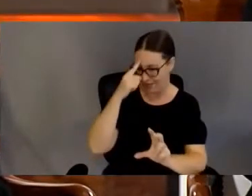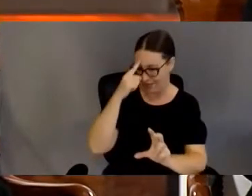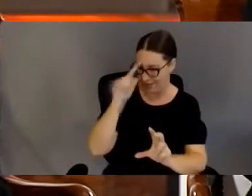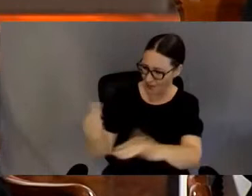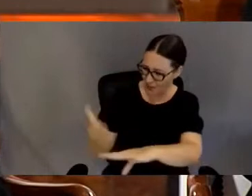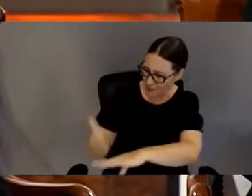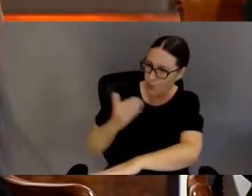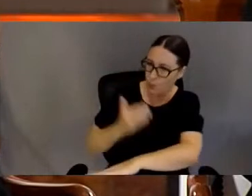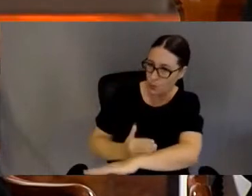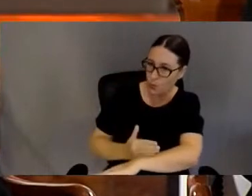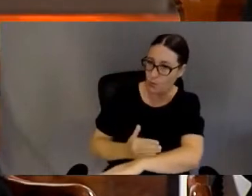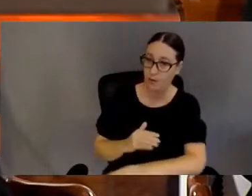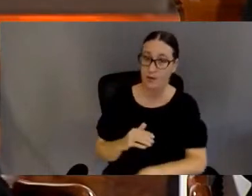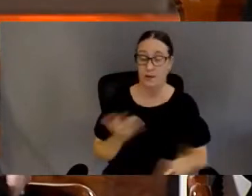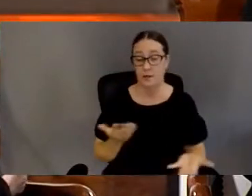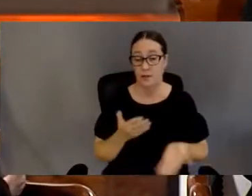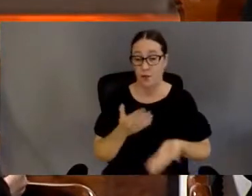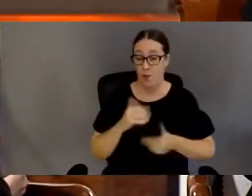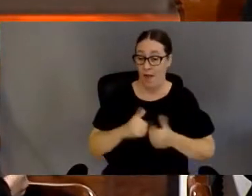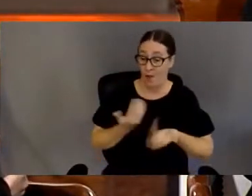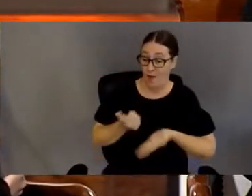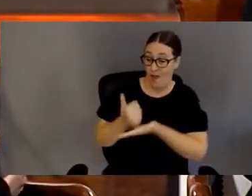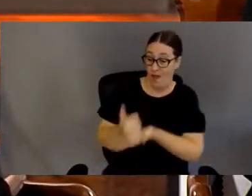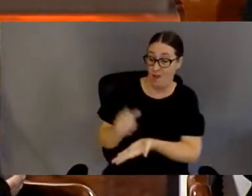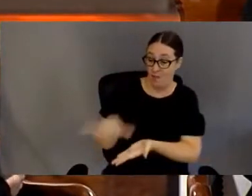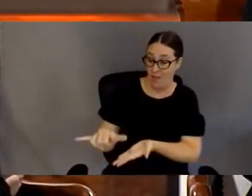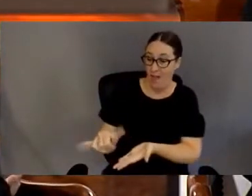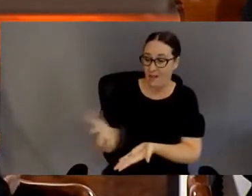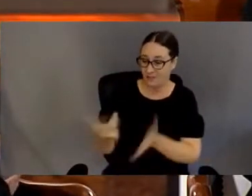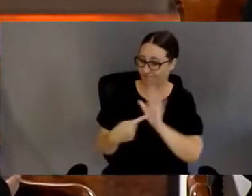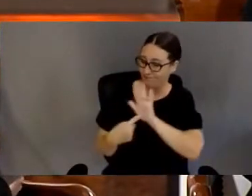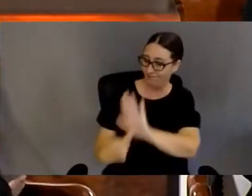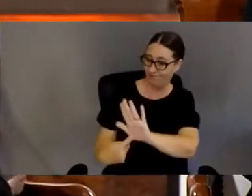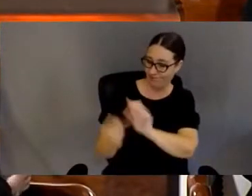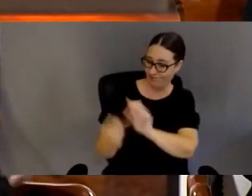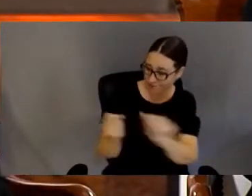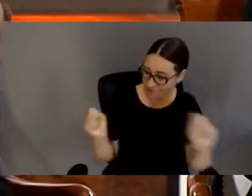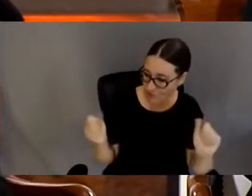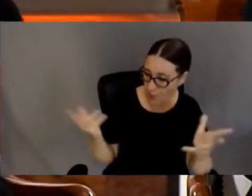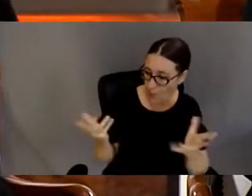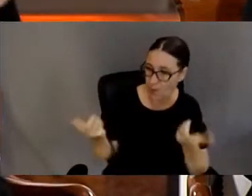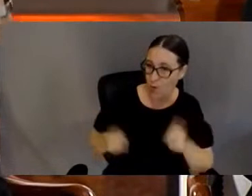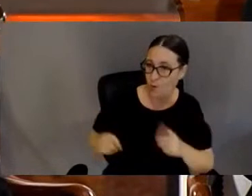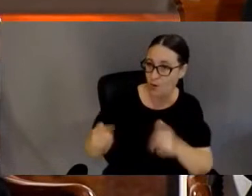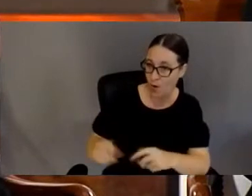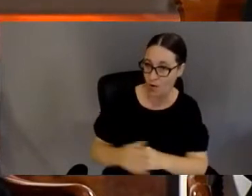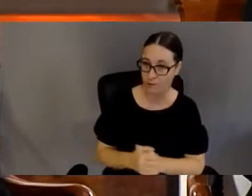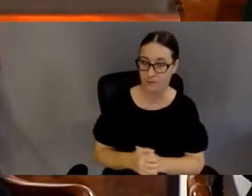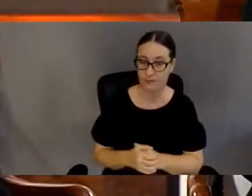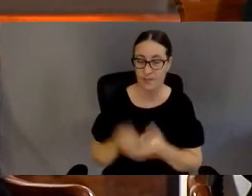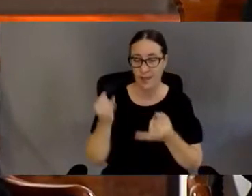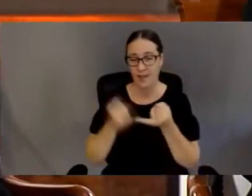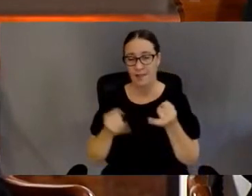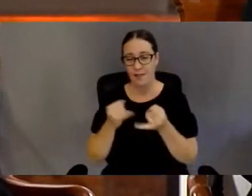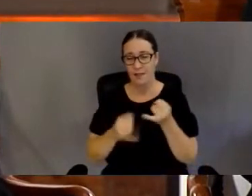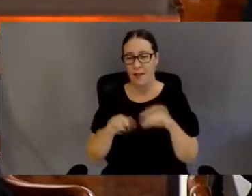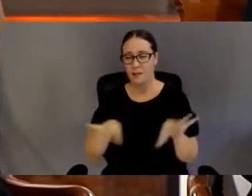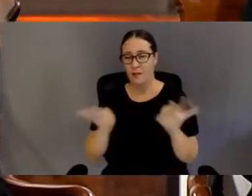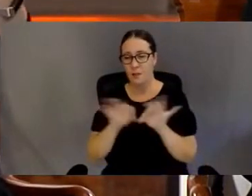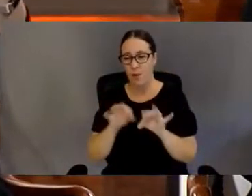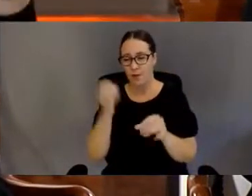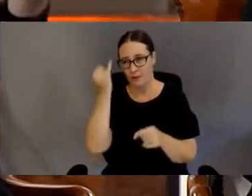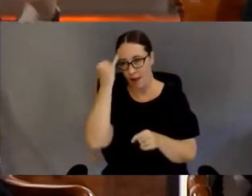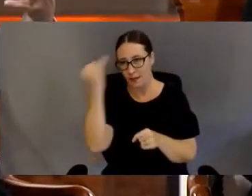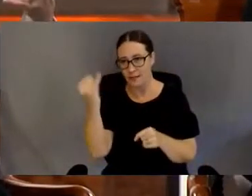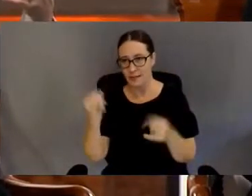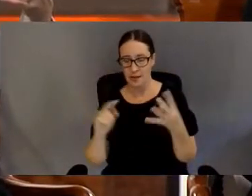And part of the way to help do that is to have transparency into what they're doing. And then the last kind of core idea is that